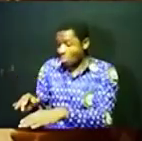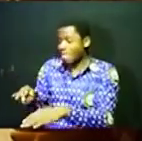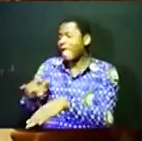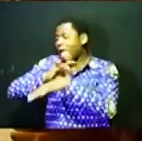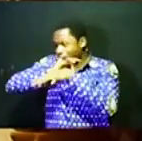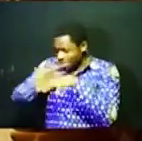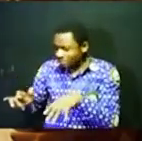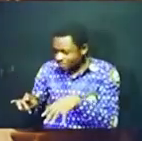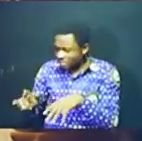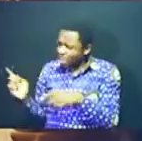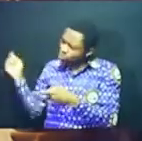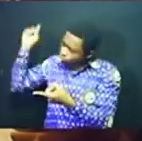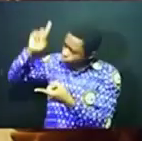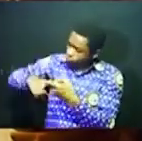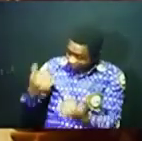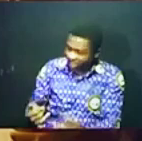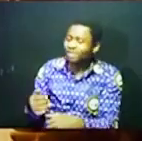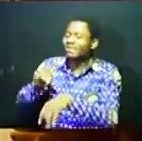empty.